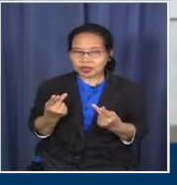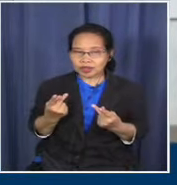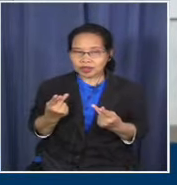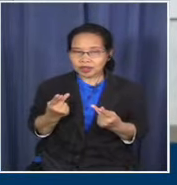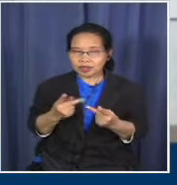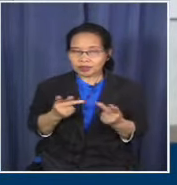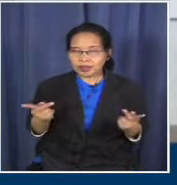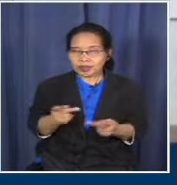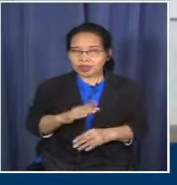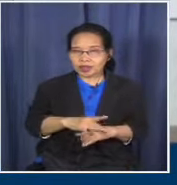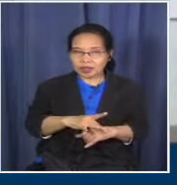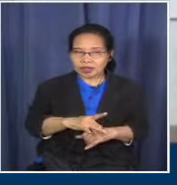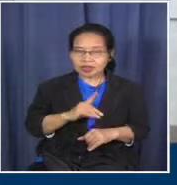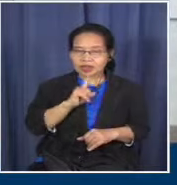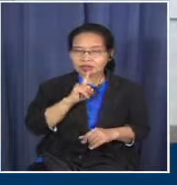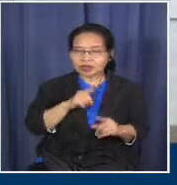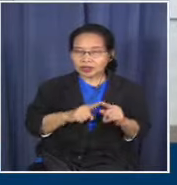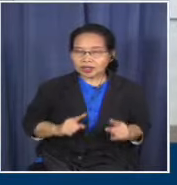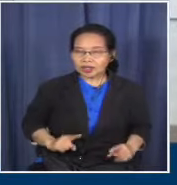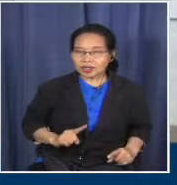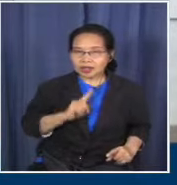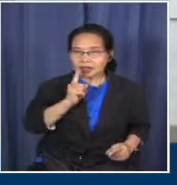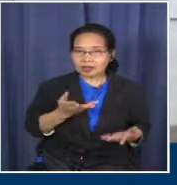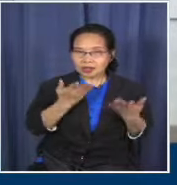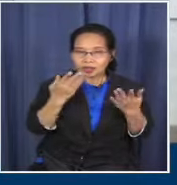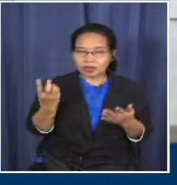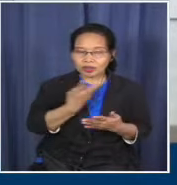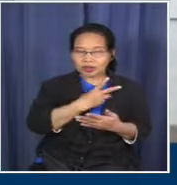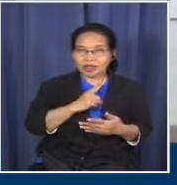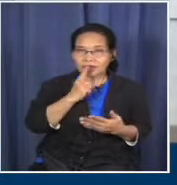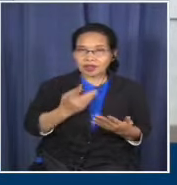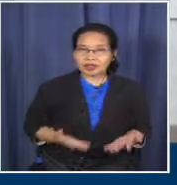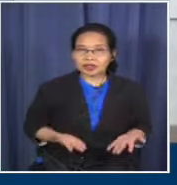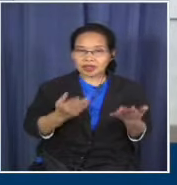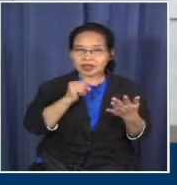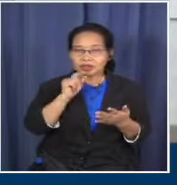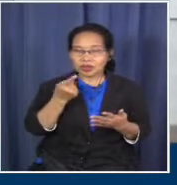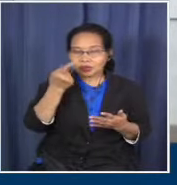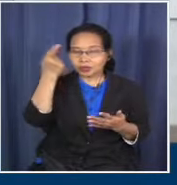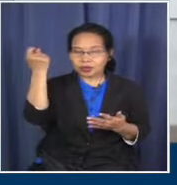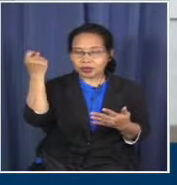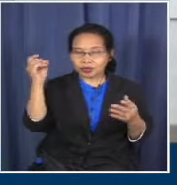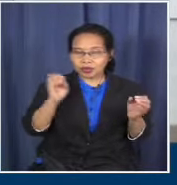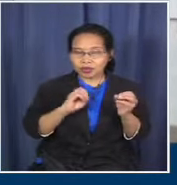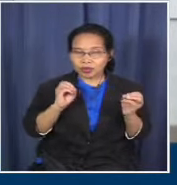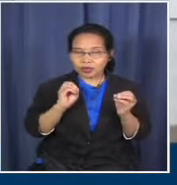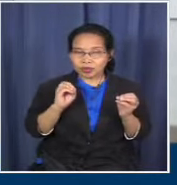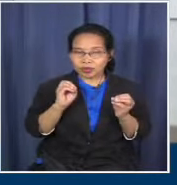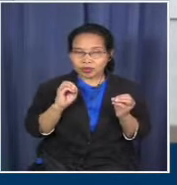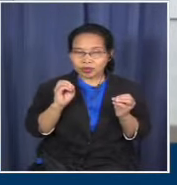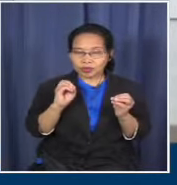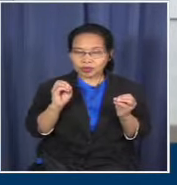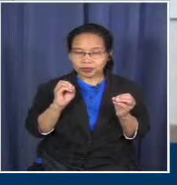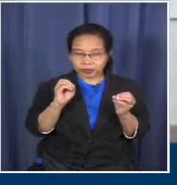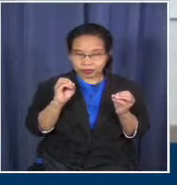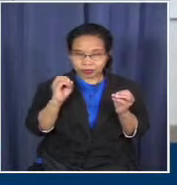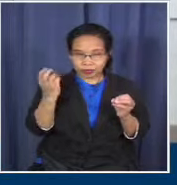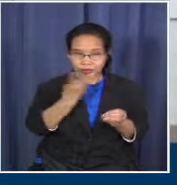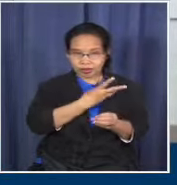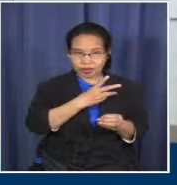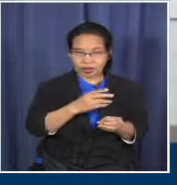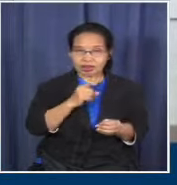that provide our opportune place, the habitable place. We exist not